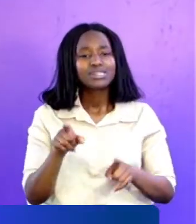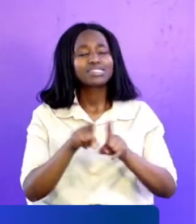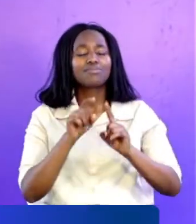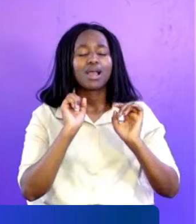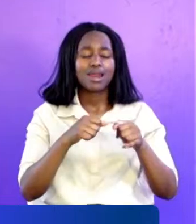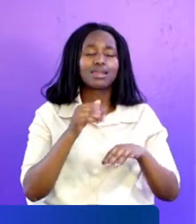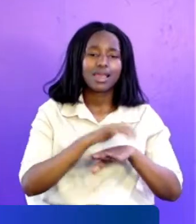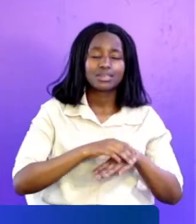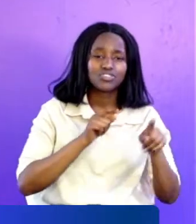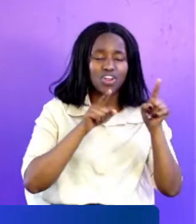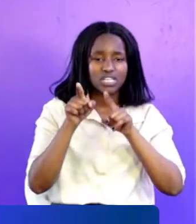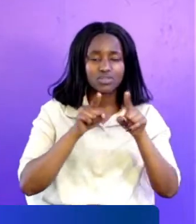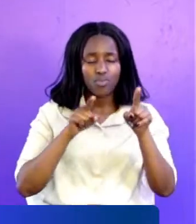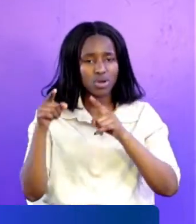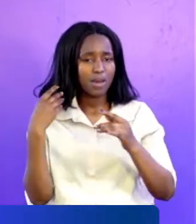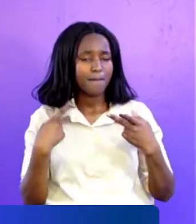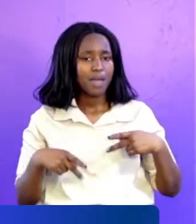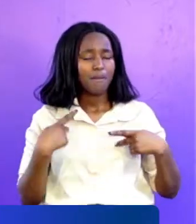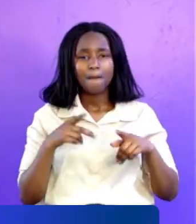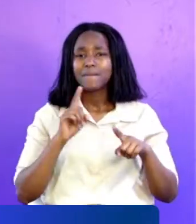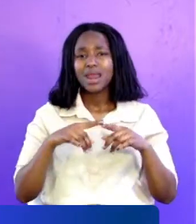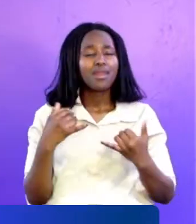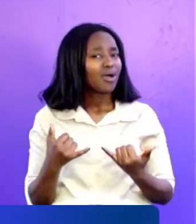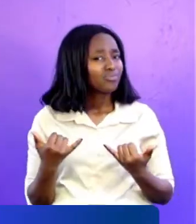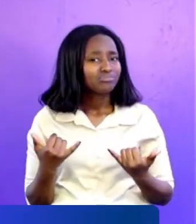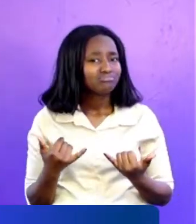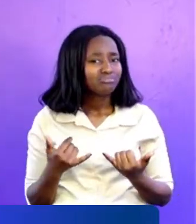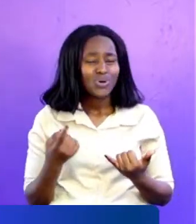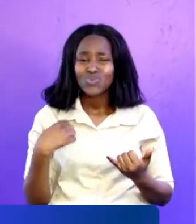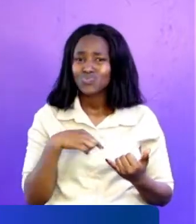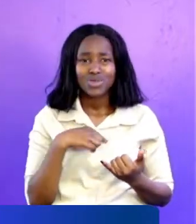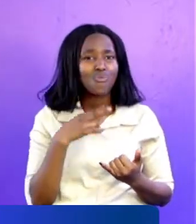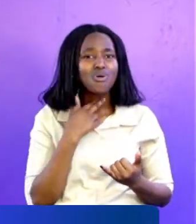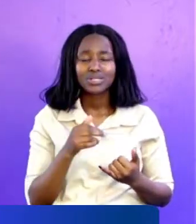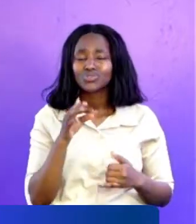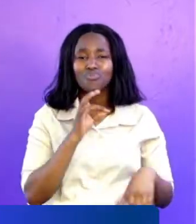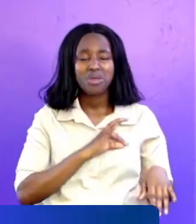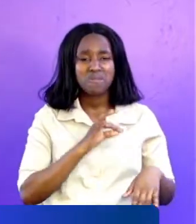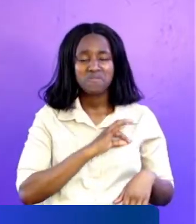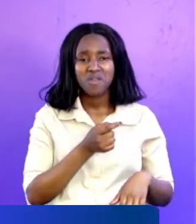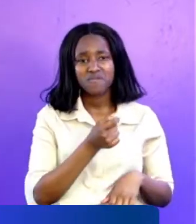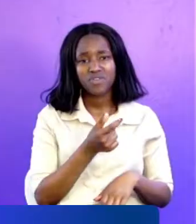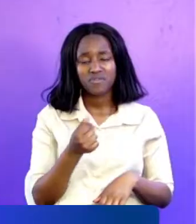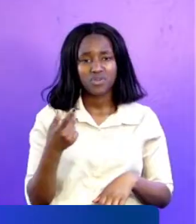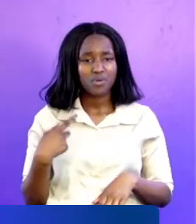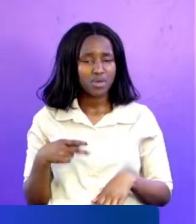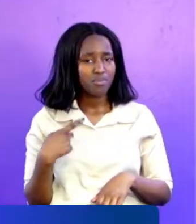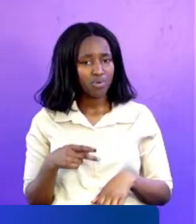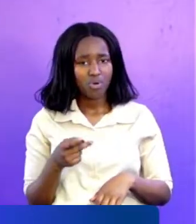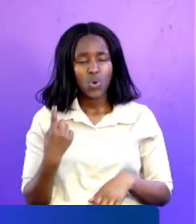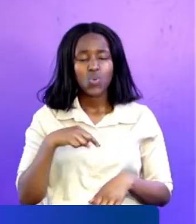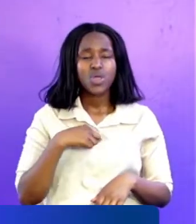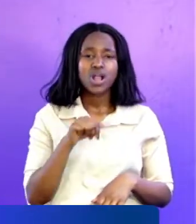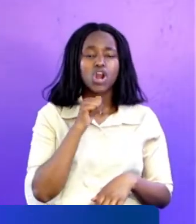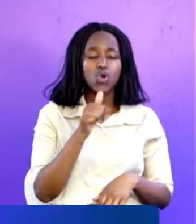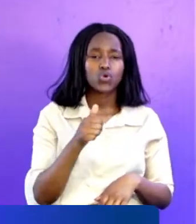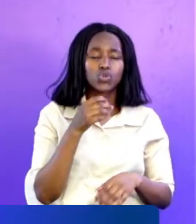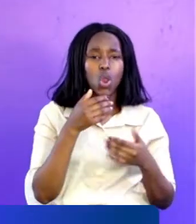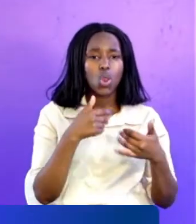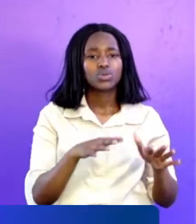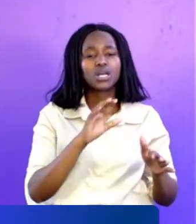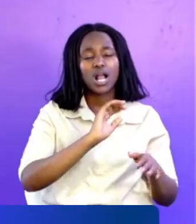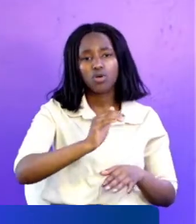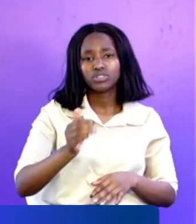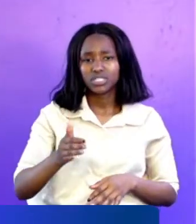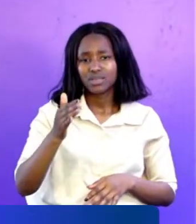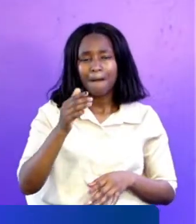masses will get more jobs. But people think that, oh, you know, you cannot reach the counties because you are going to reach jobs. Which jobs? Few jobs for few people.